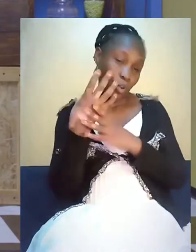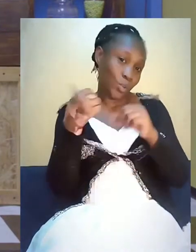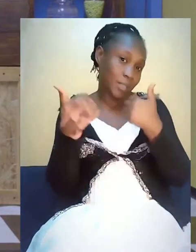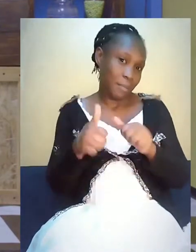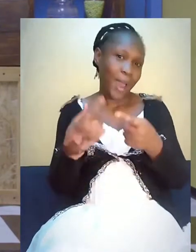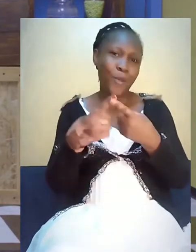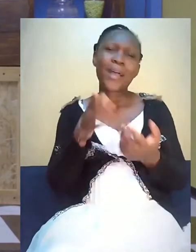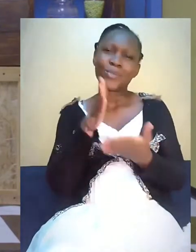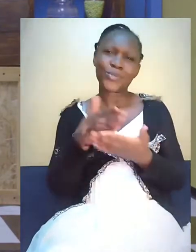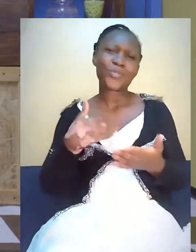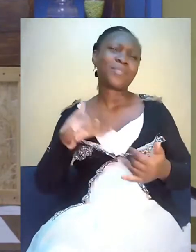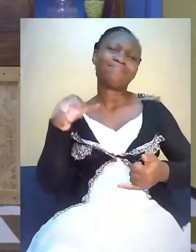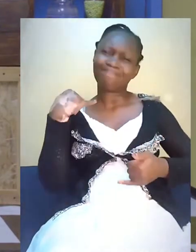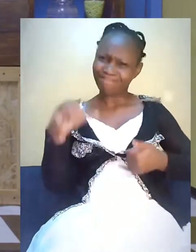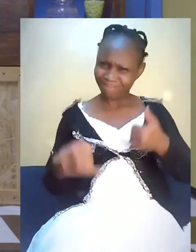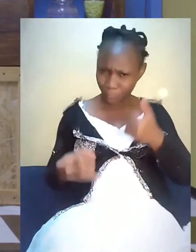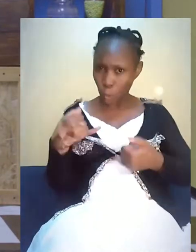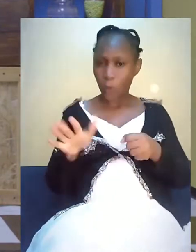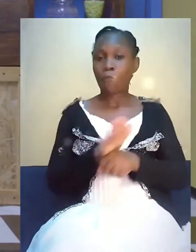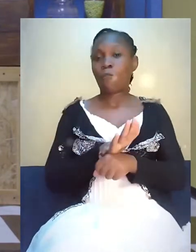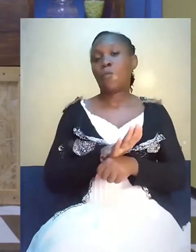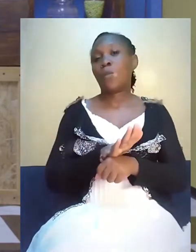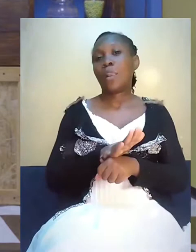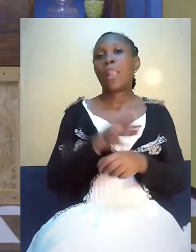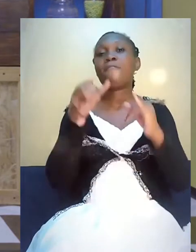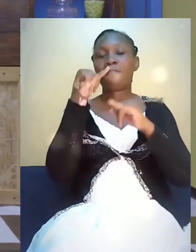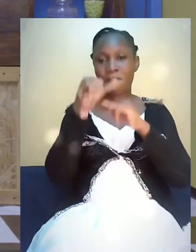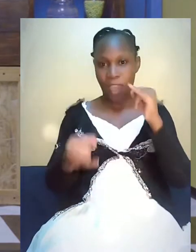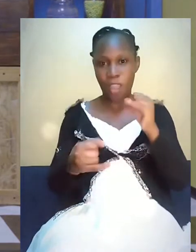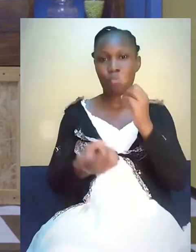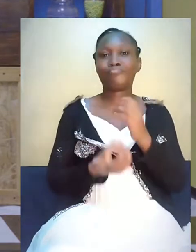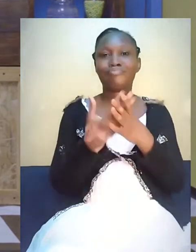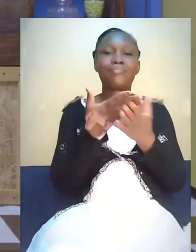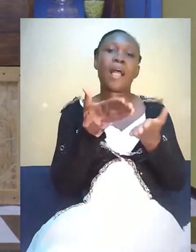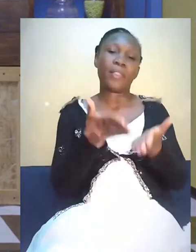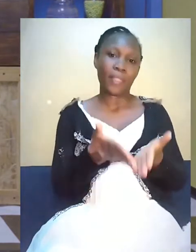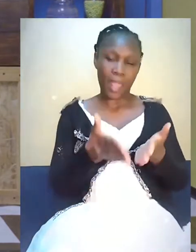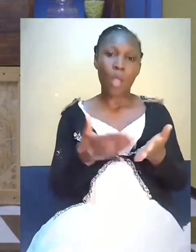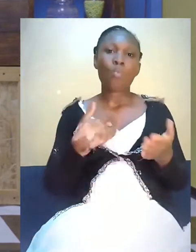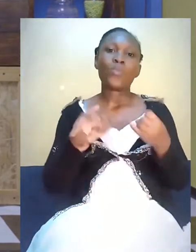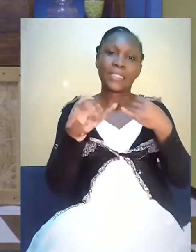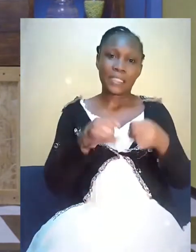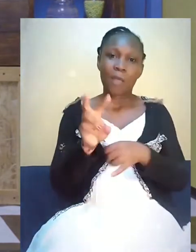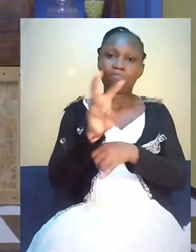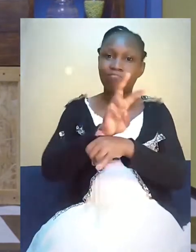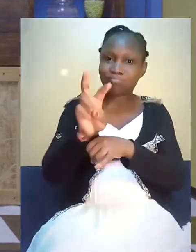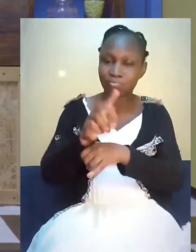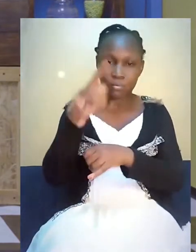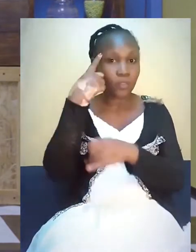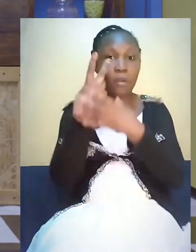here. We've taken time just to think through the show and to see what works, to even get partners on board, people you can work with.